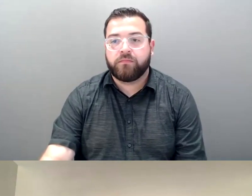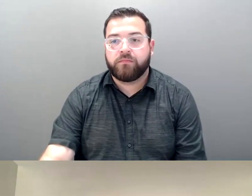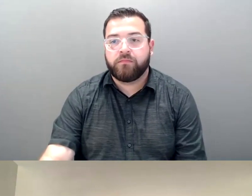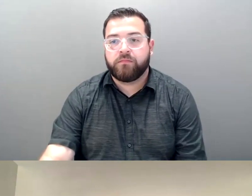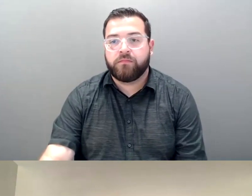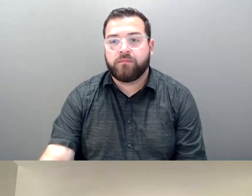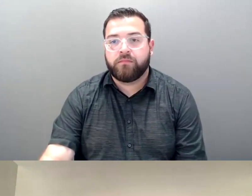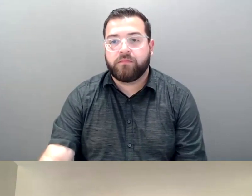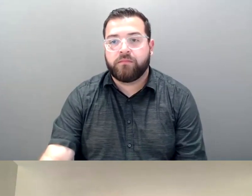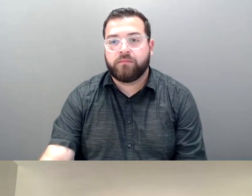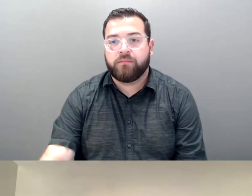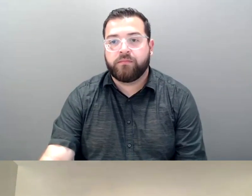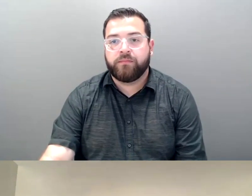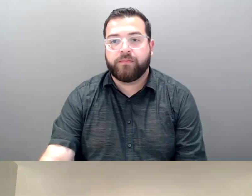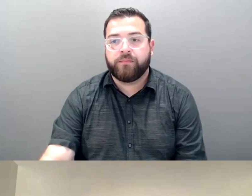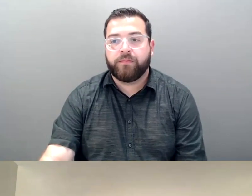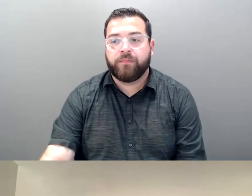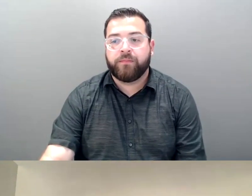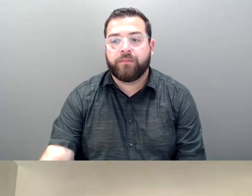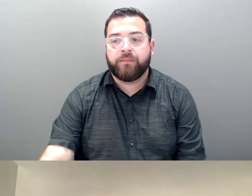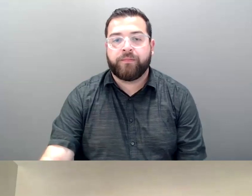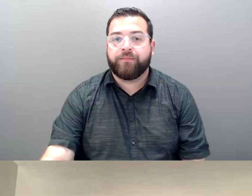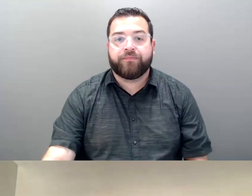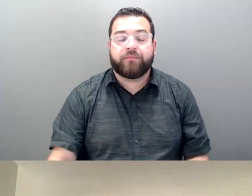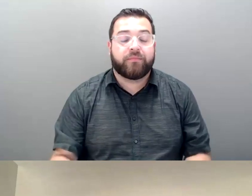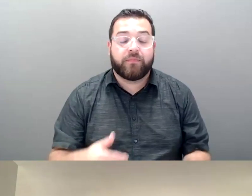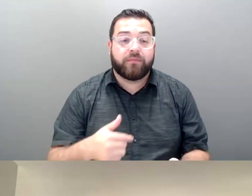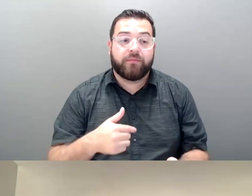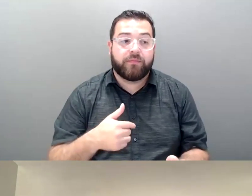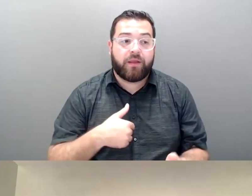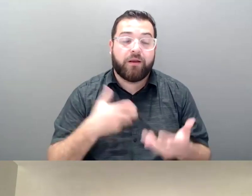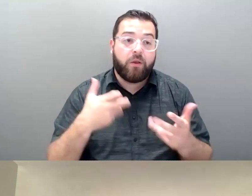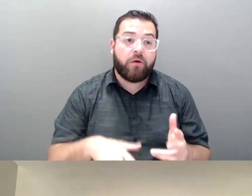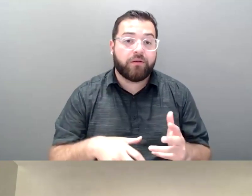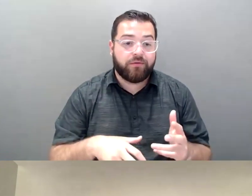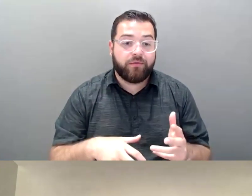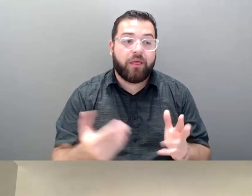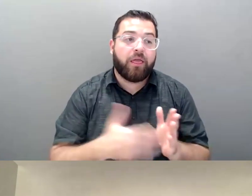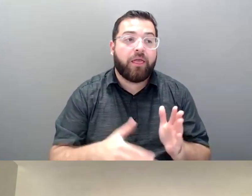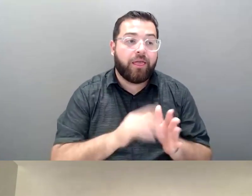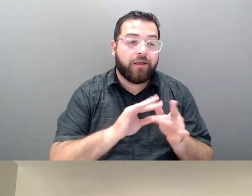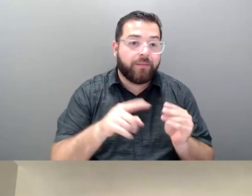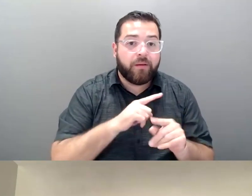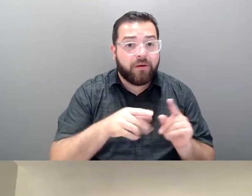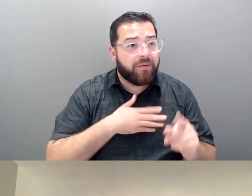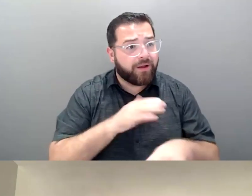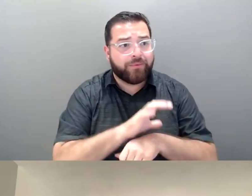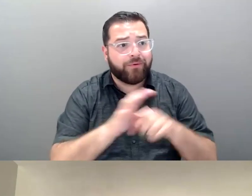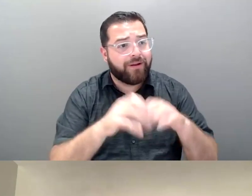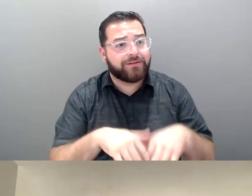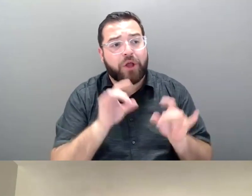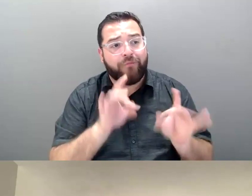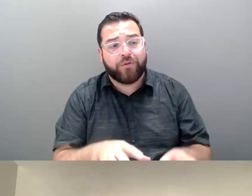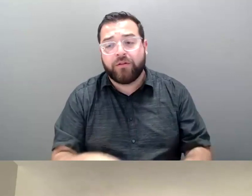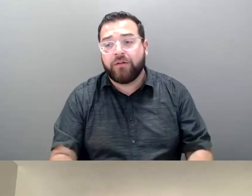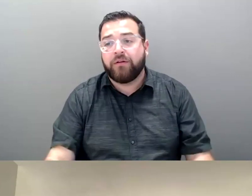I don't want to belabor this, but having that computer crash was quite, so it's from the Meta Lab at